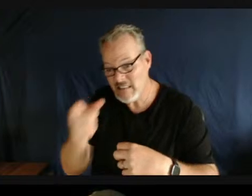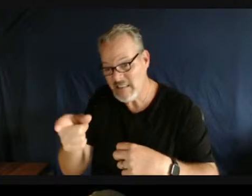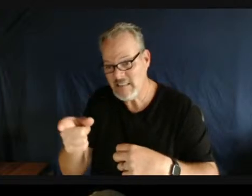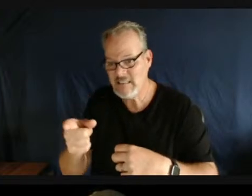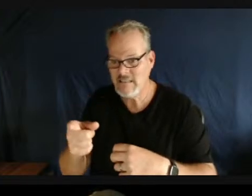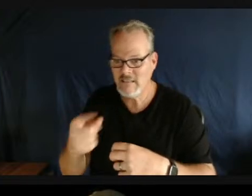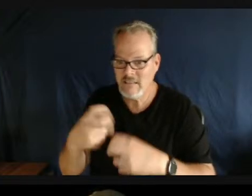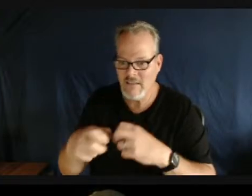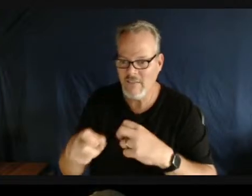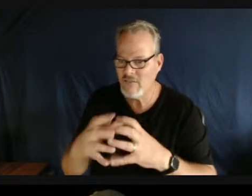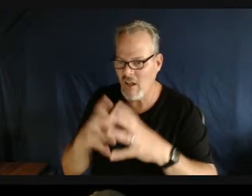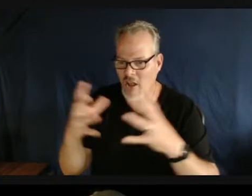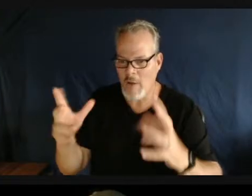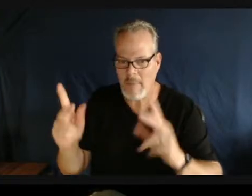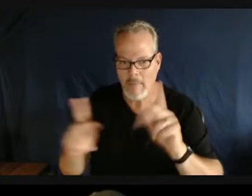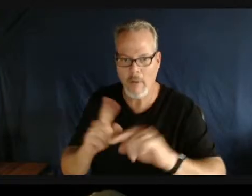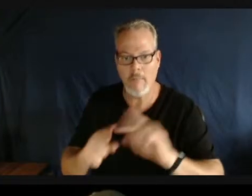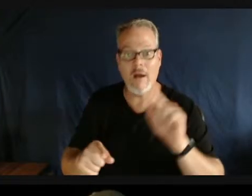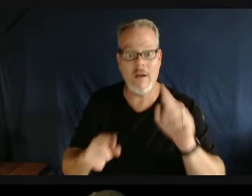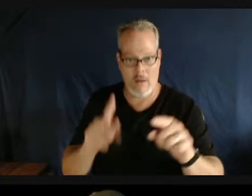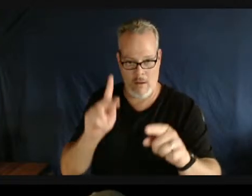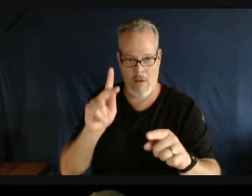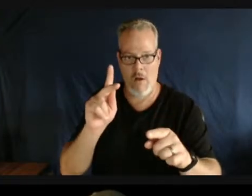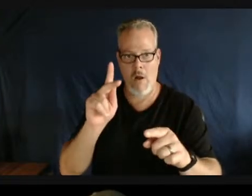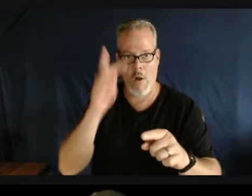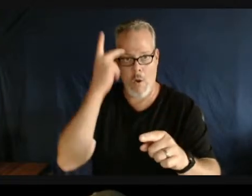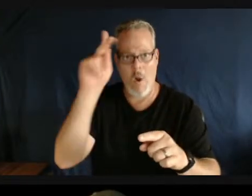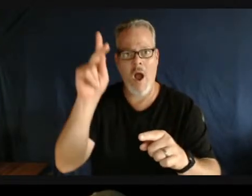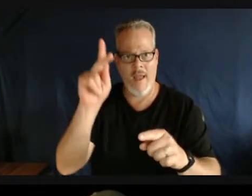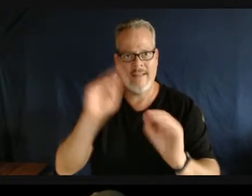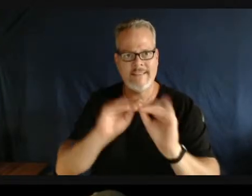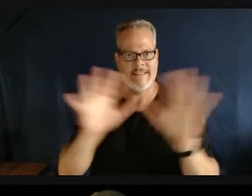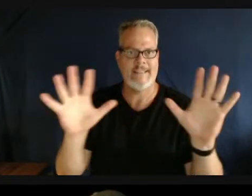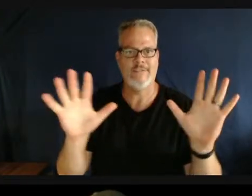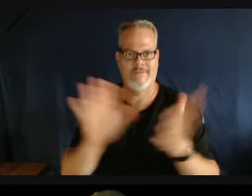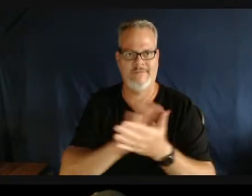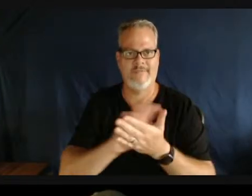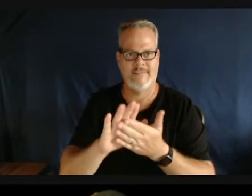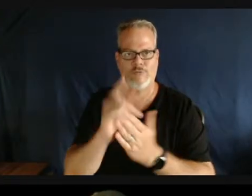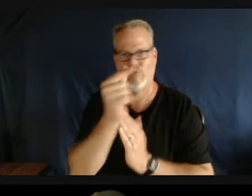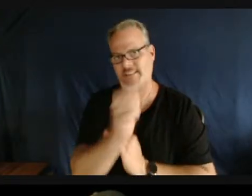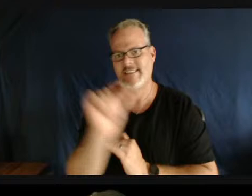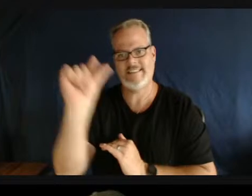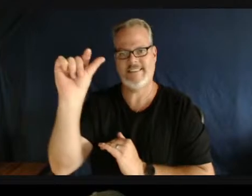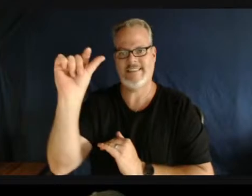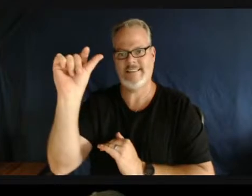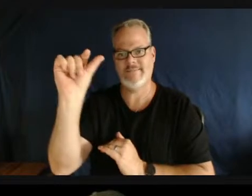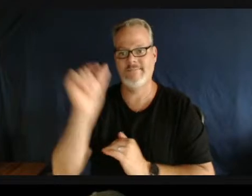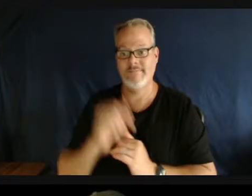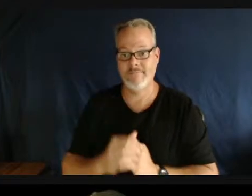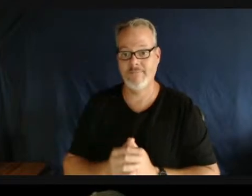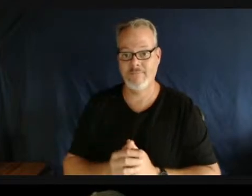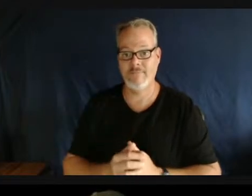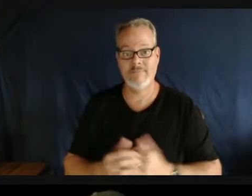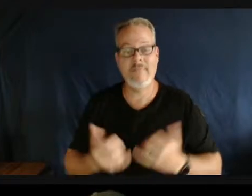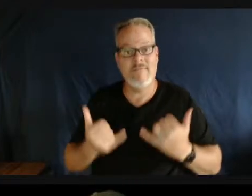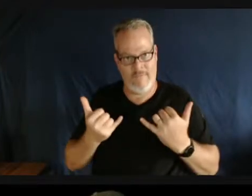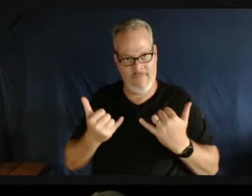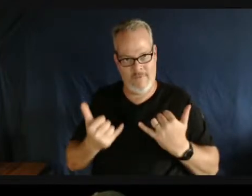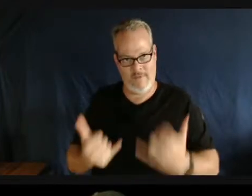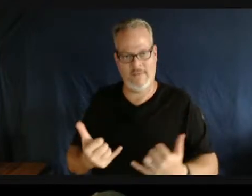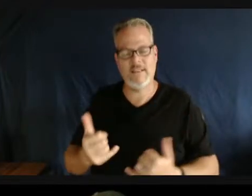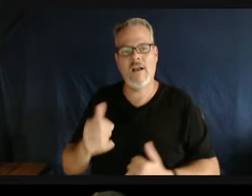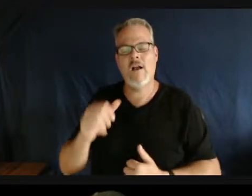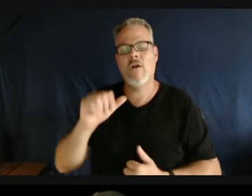sources. But Kauai looks in the clear, at least so far here. What's our current air quality impact